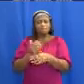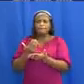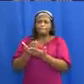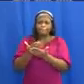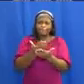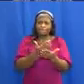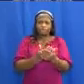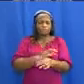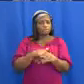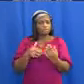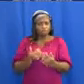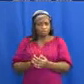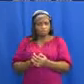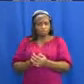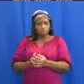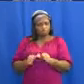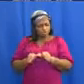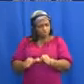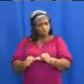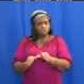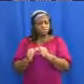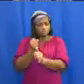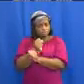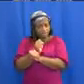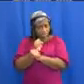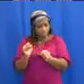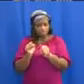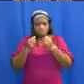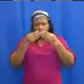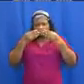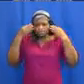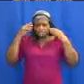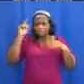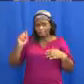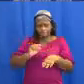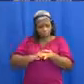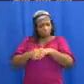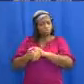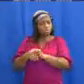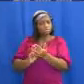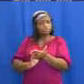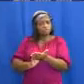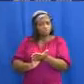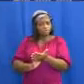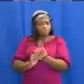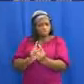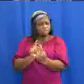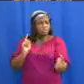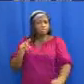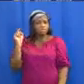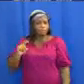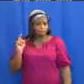wo ya no ni wo bu he titiri wo mask wo forward ni wo hani gbe aka wote no ni ba